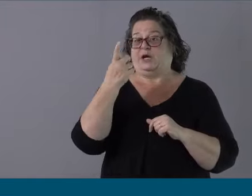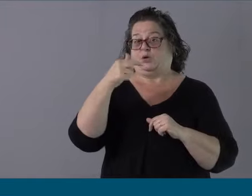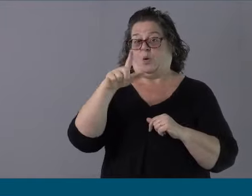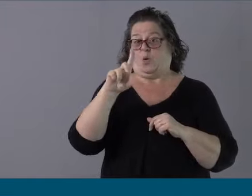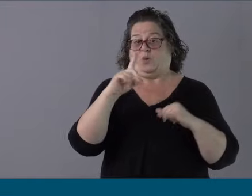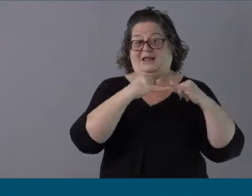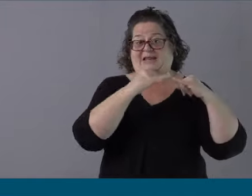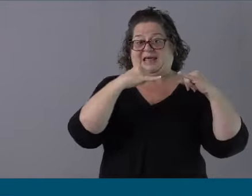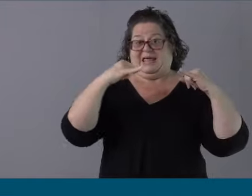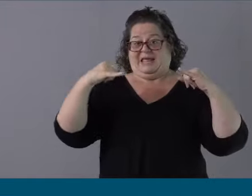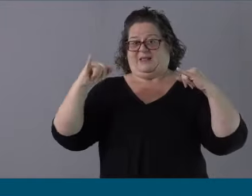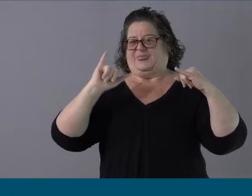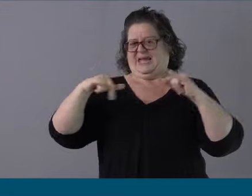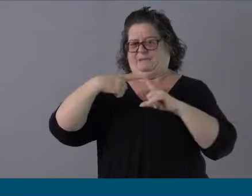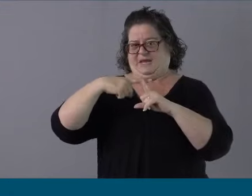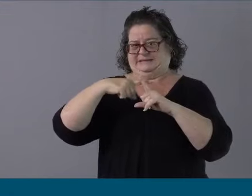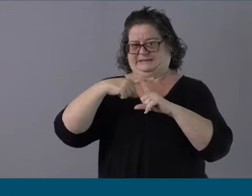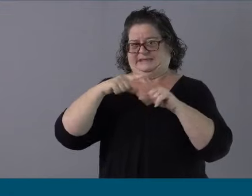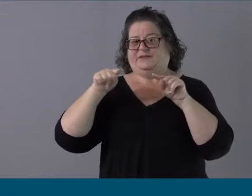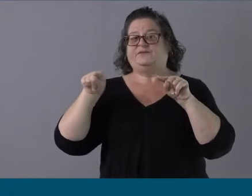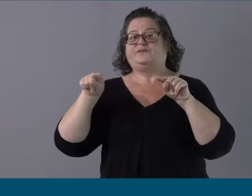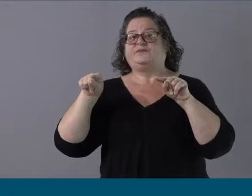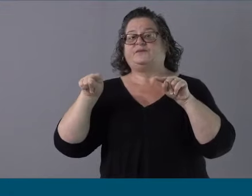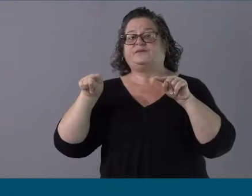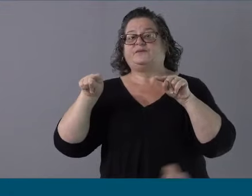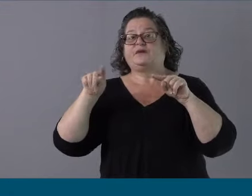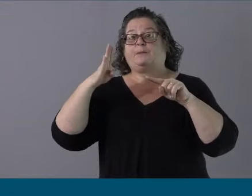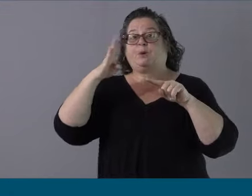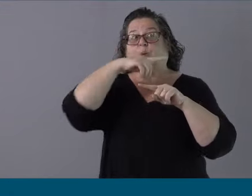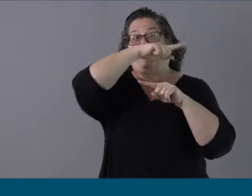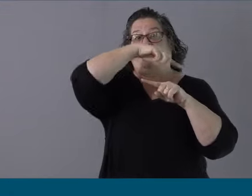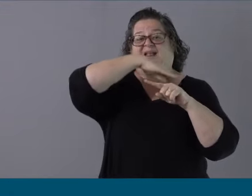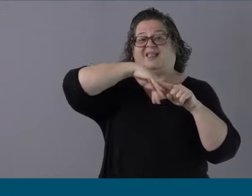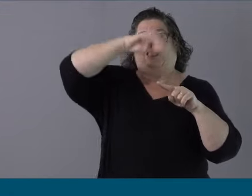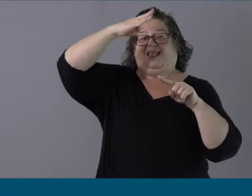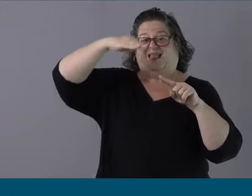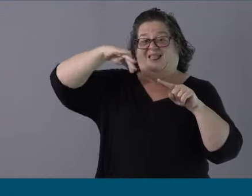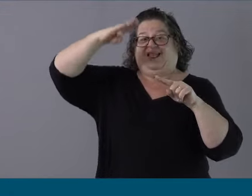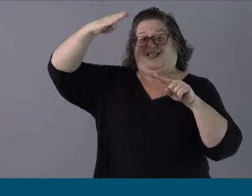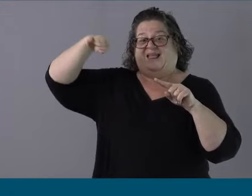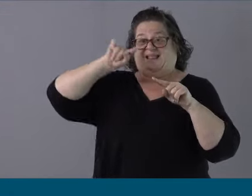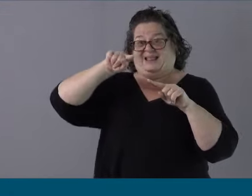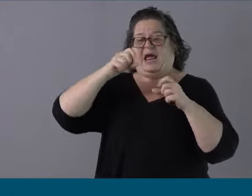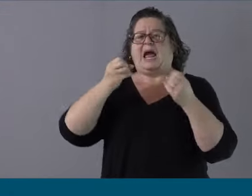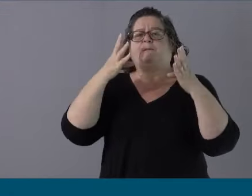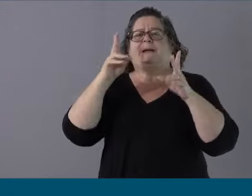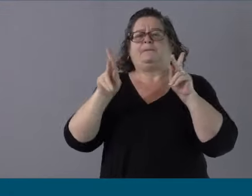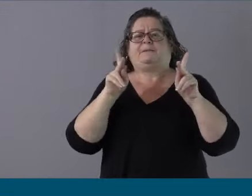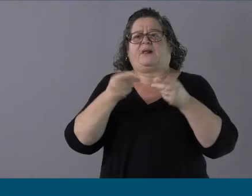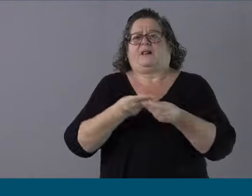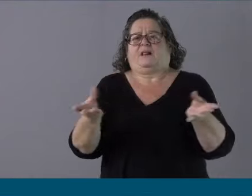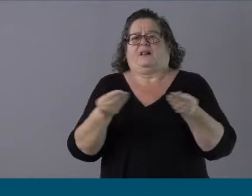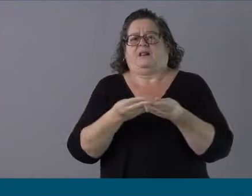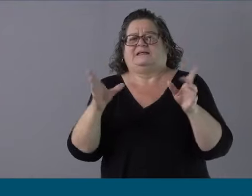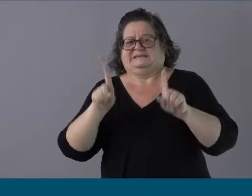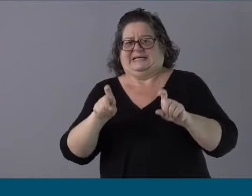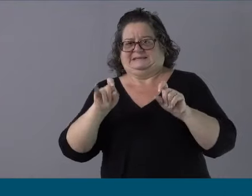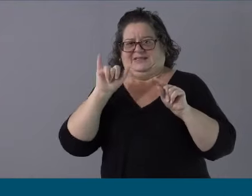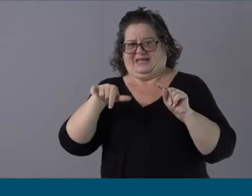the number of tests that are done, both PCR tests and this is just all PCR